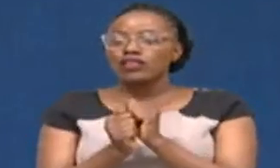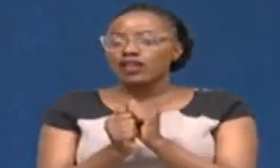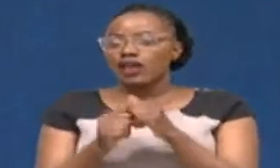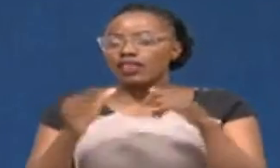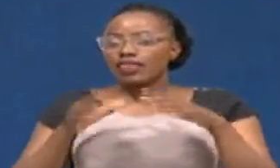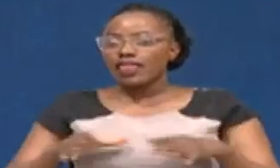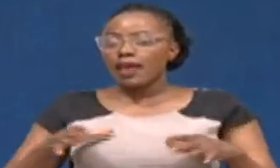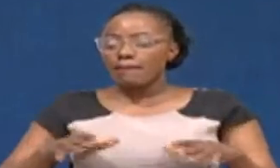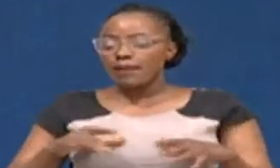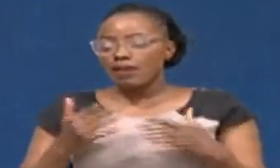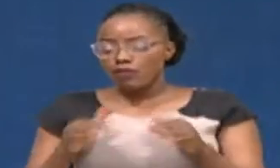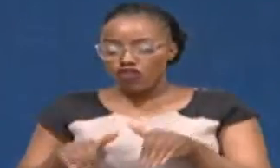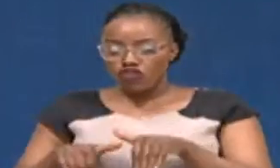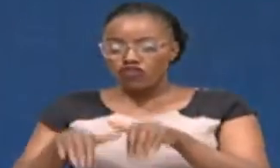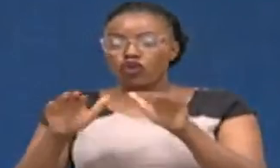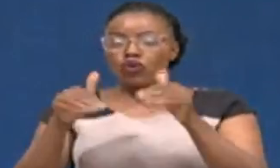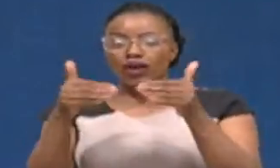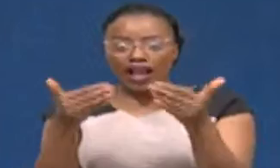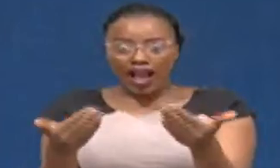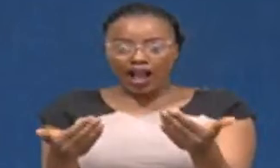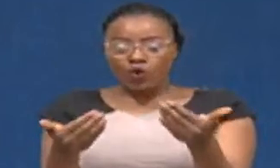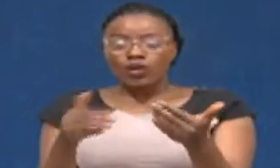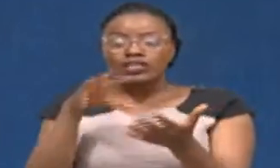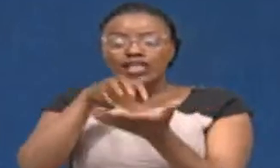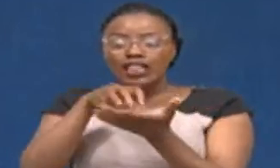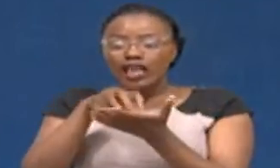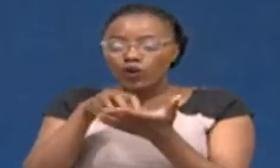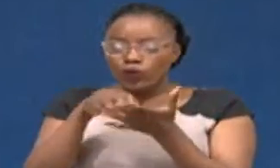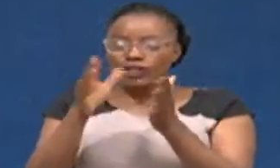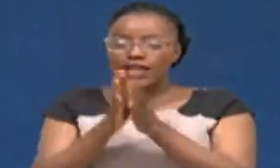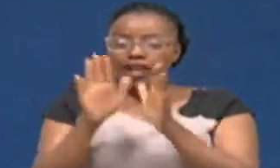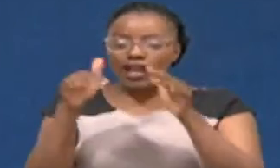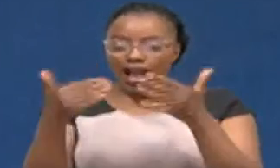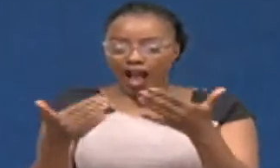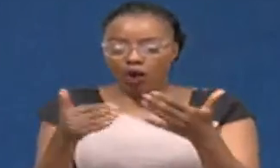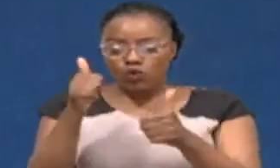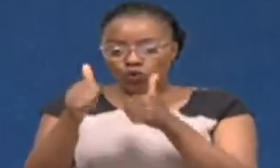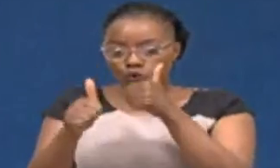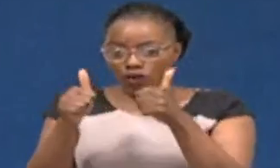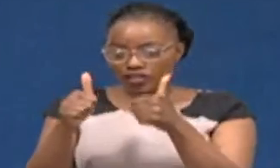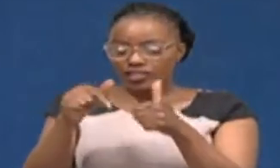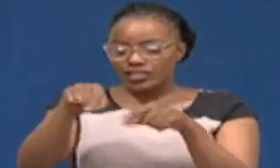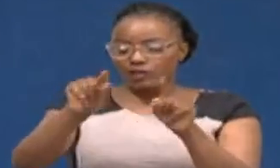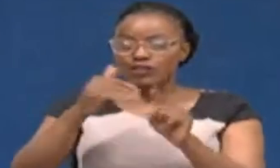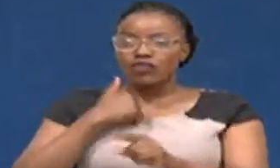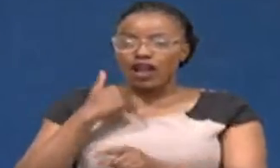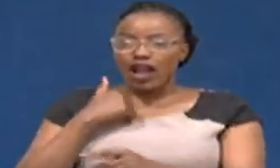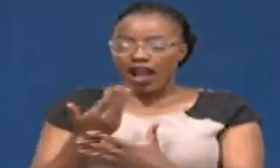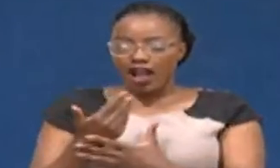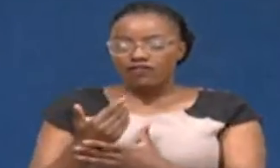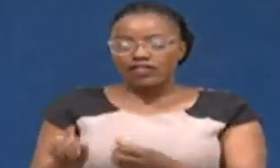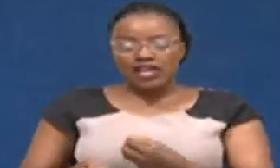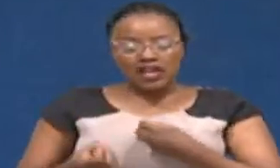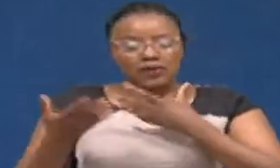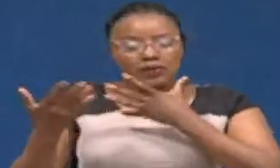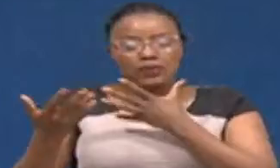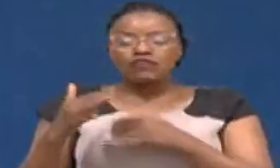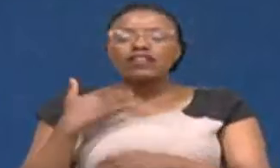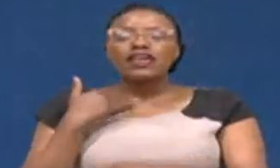the people according to how the context and the way in which they have expressed hate